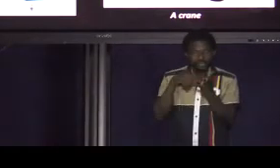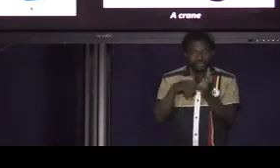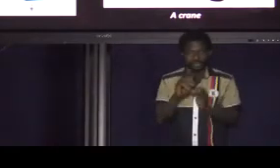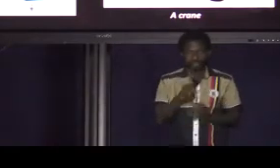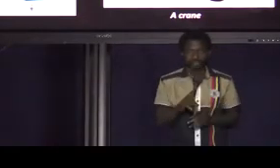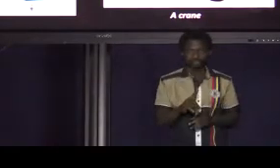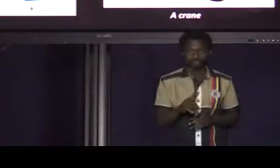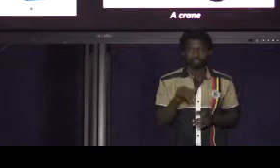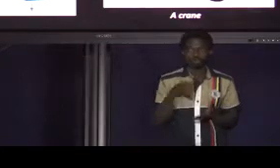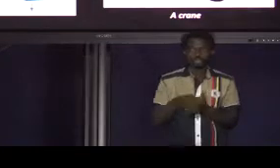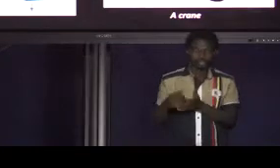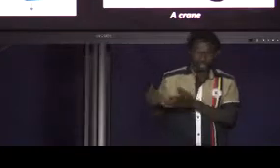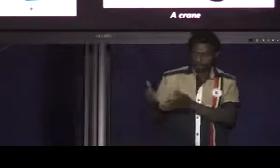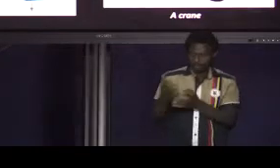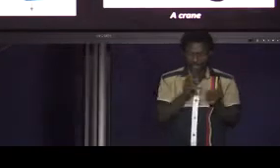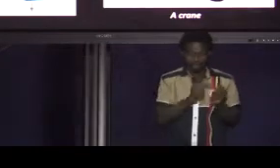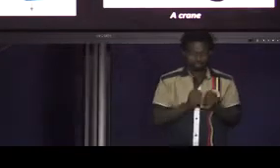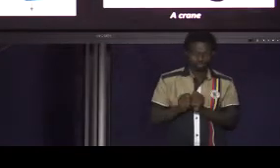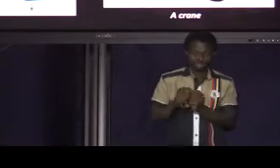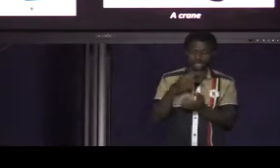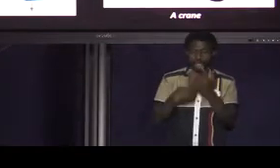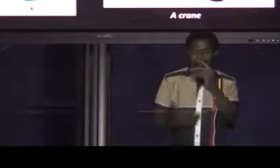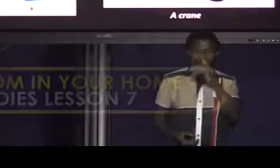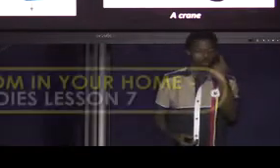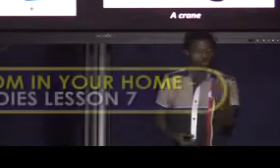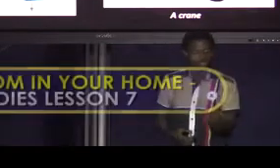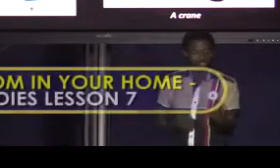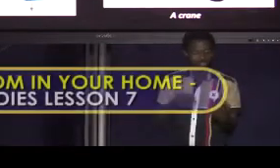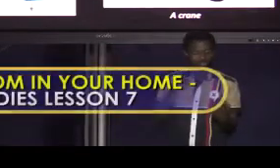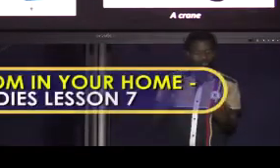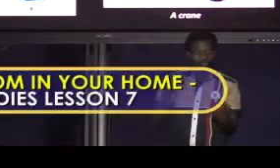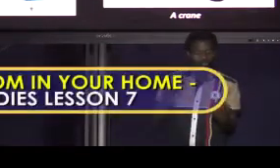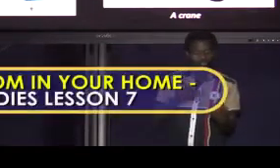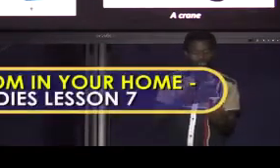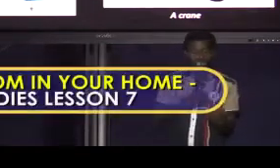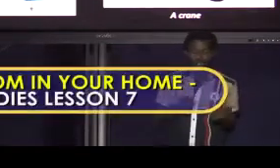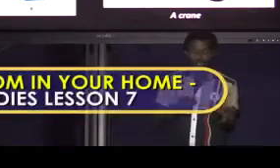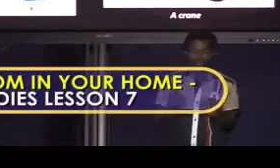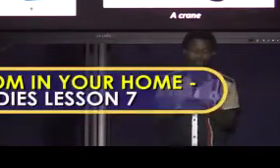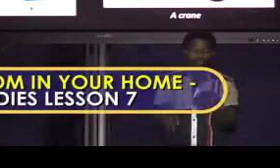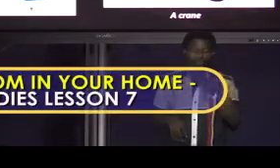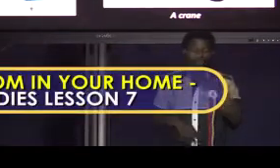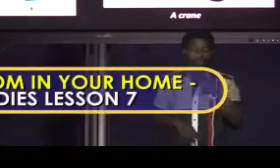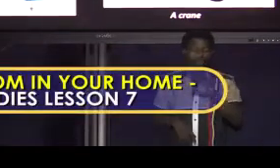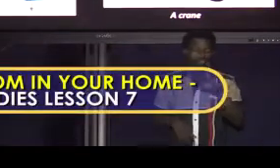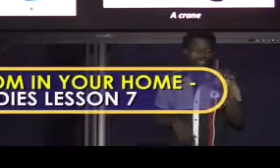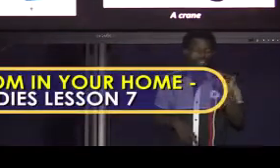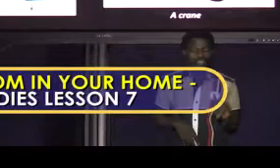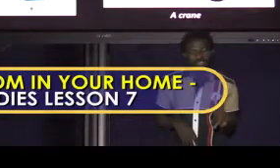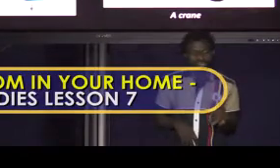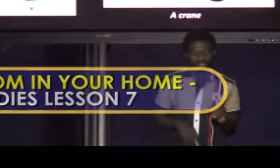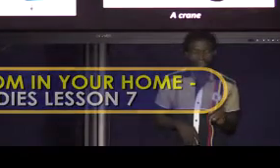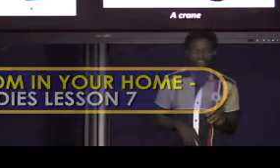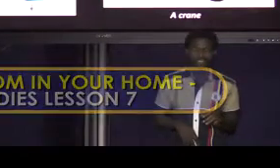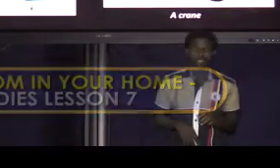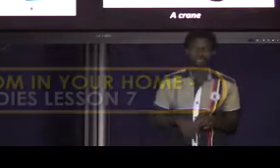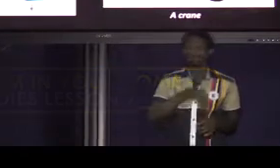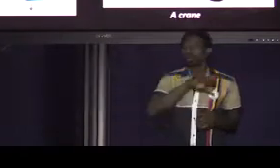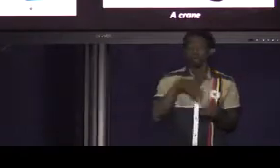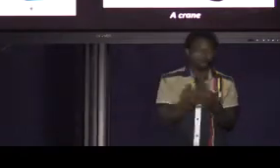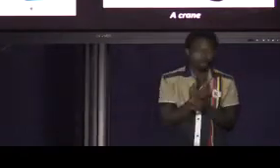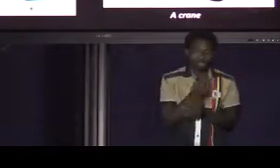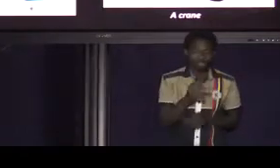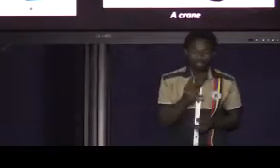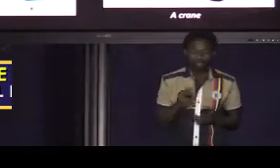one, this combines both single fixed and movable pulley. That's the single fixed pulley, movable pulley, all the